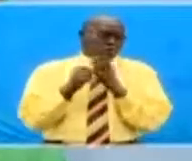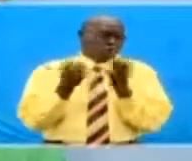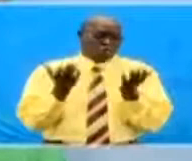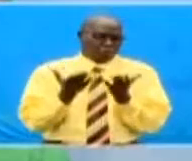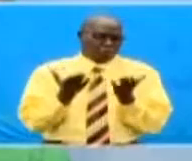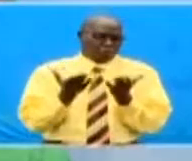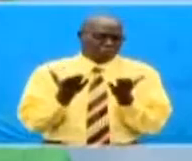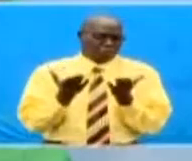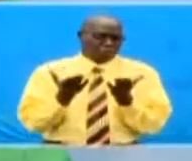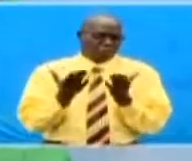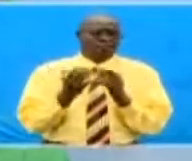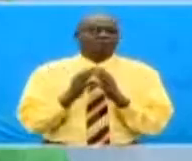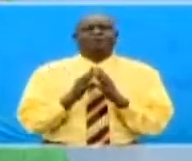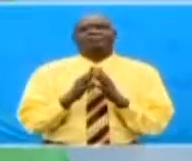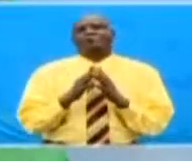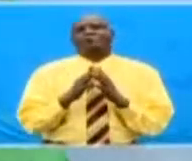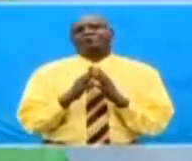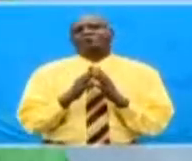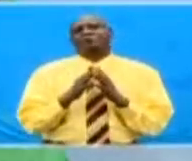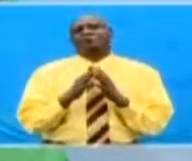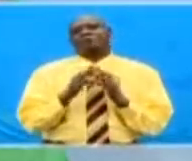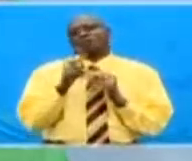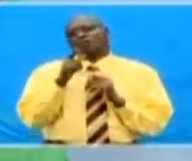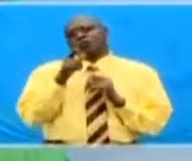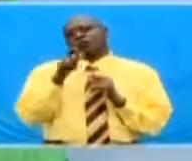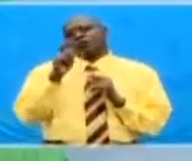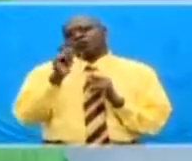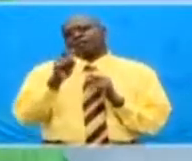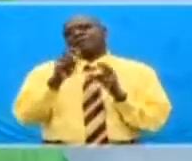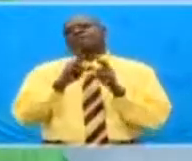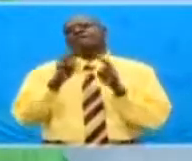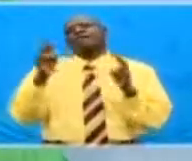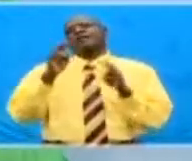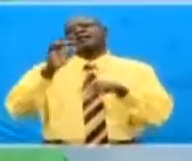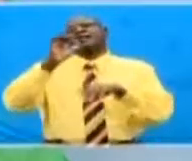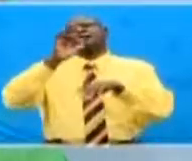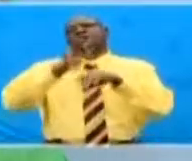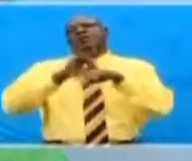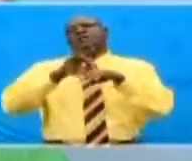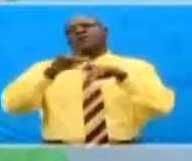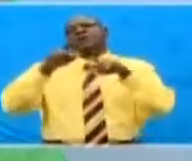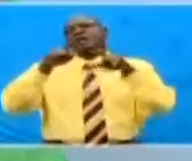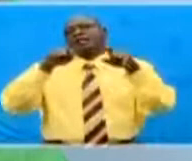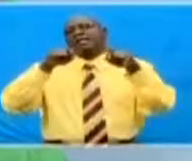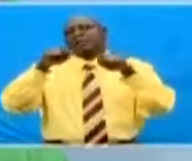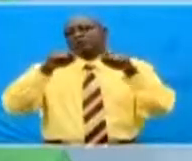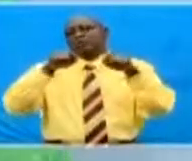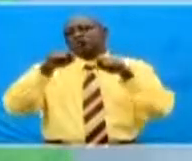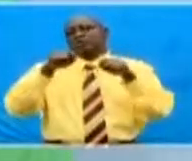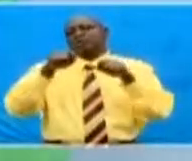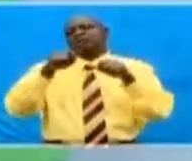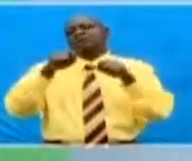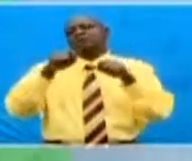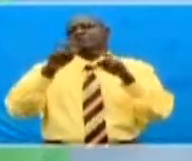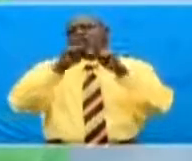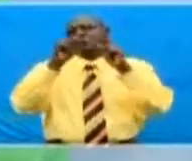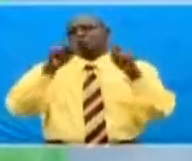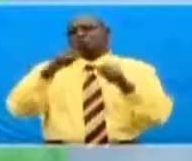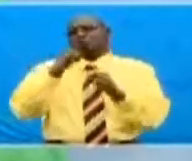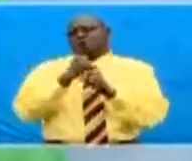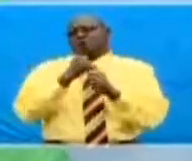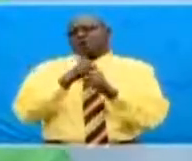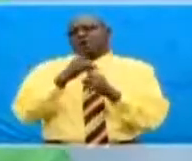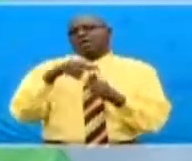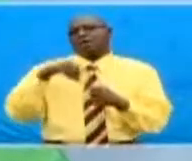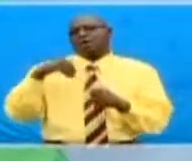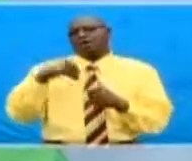is. You need very effective regulatory frameworks. For every chemical, for every active